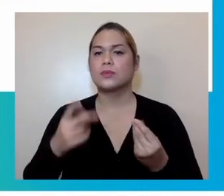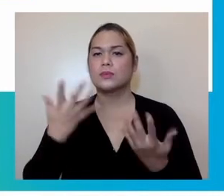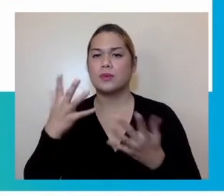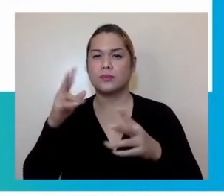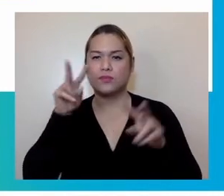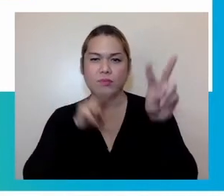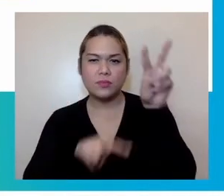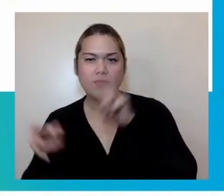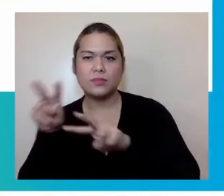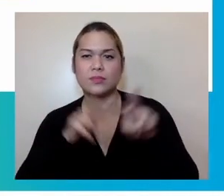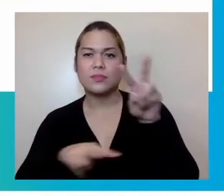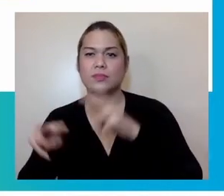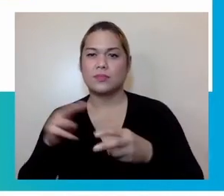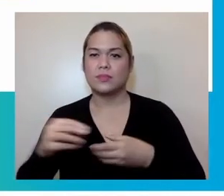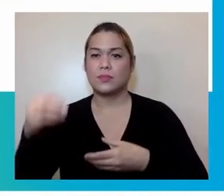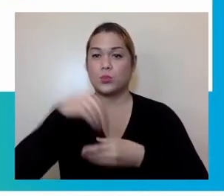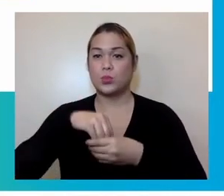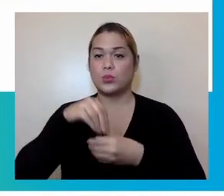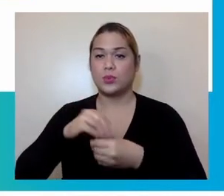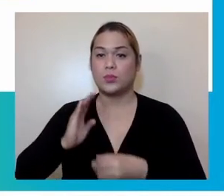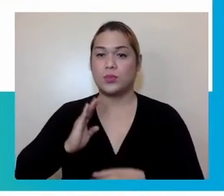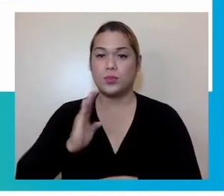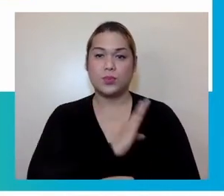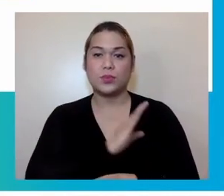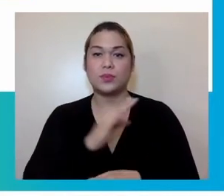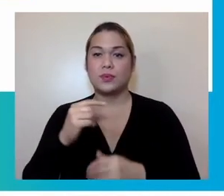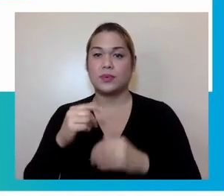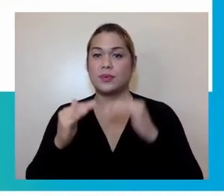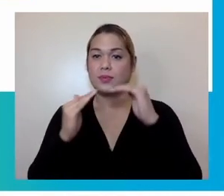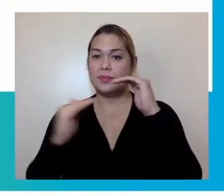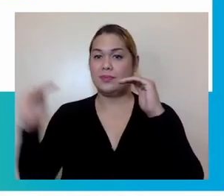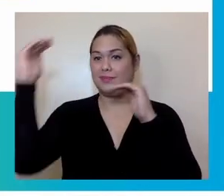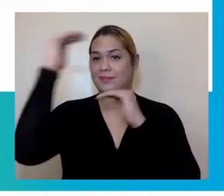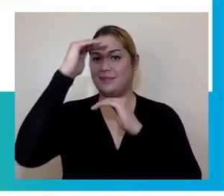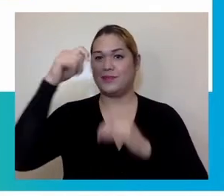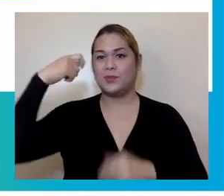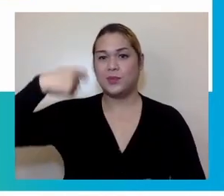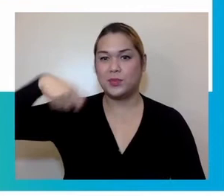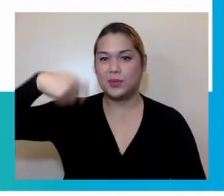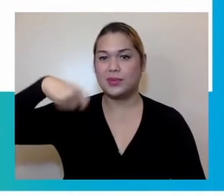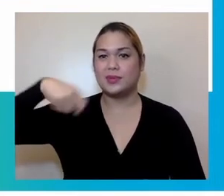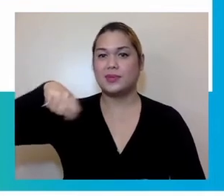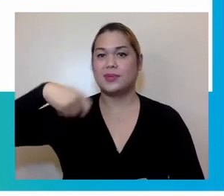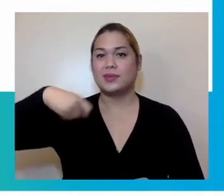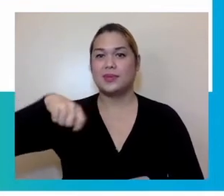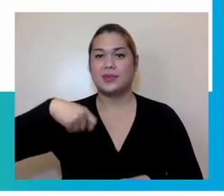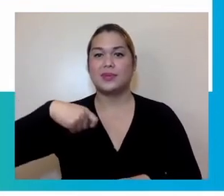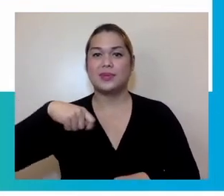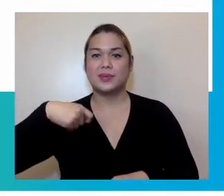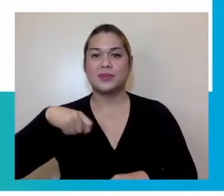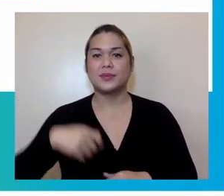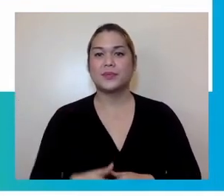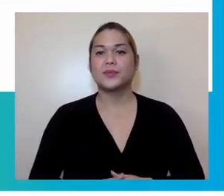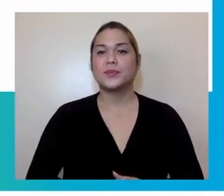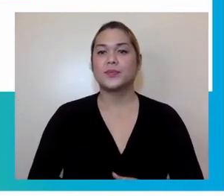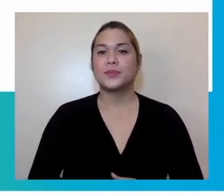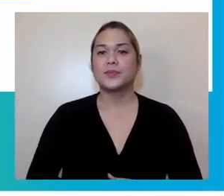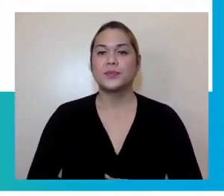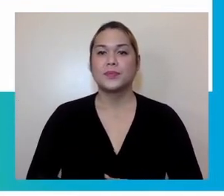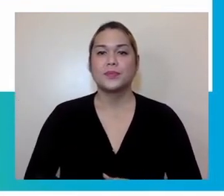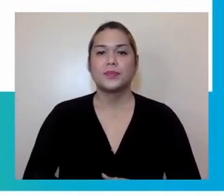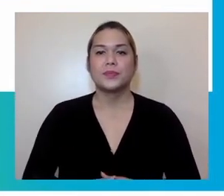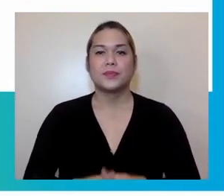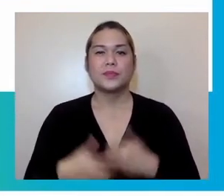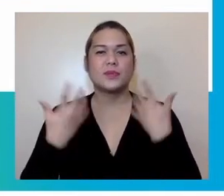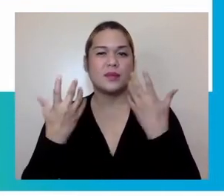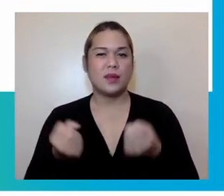president, Massa, yesterday announced that our goal is to decide upon our new